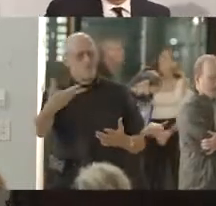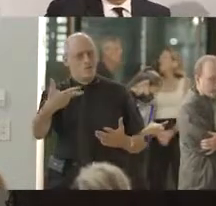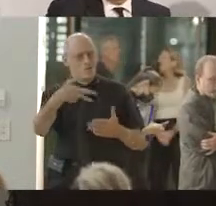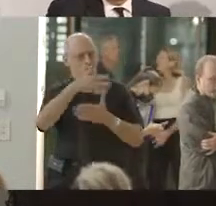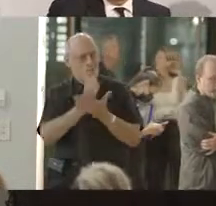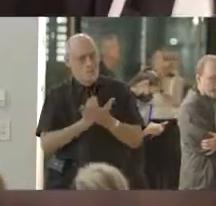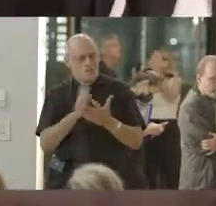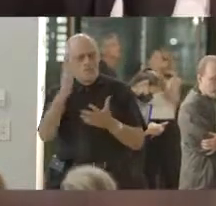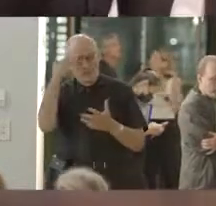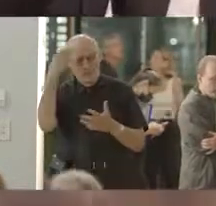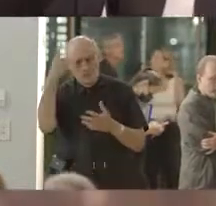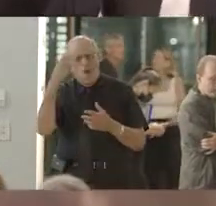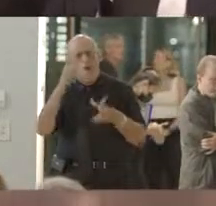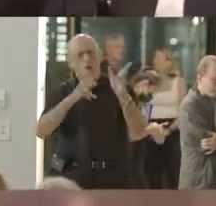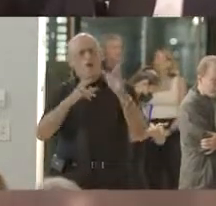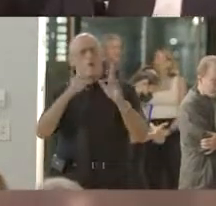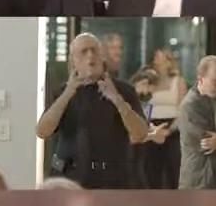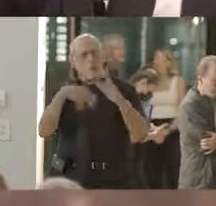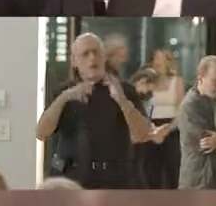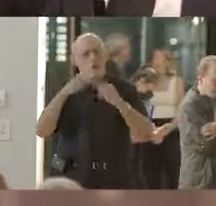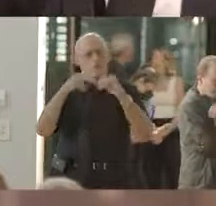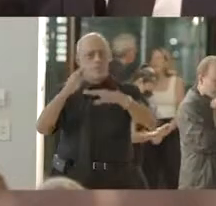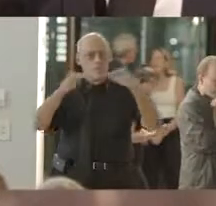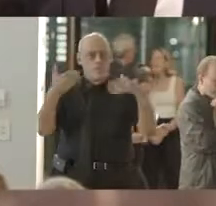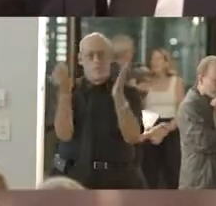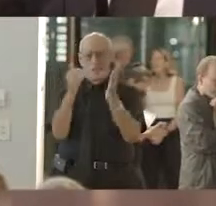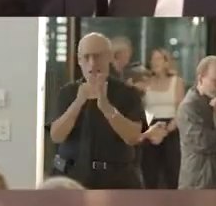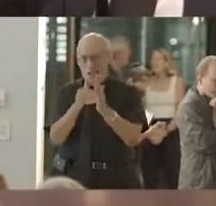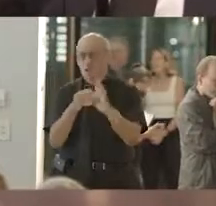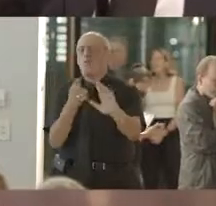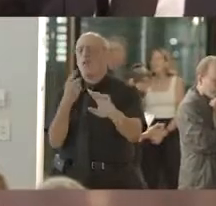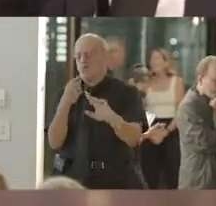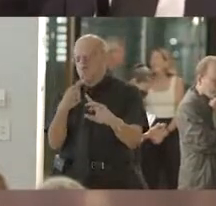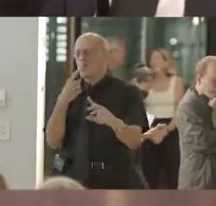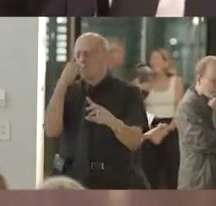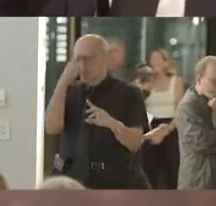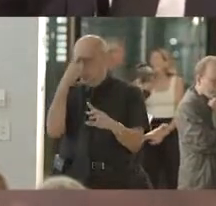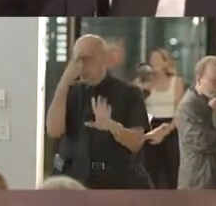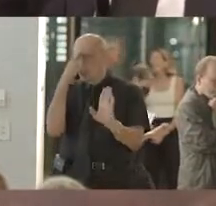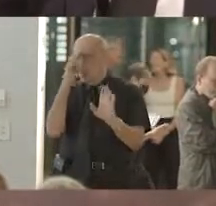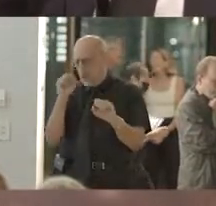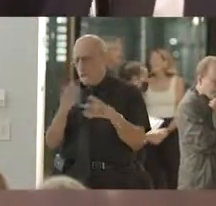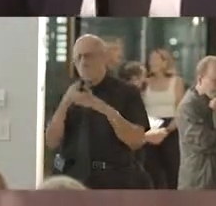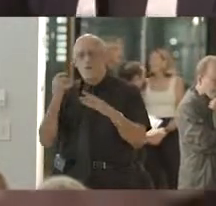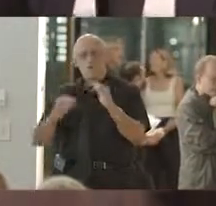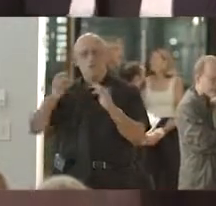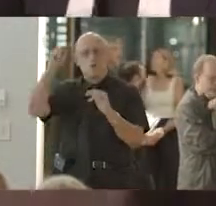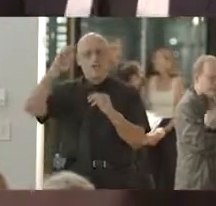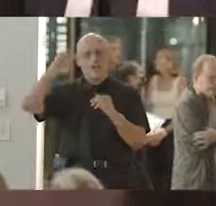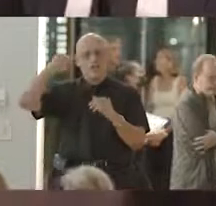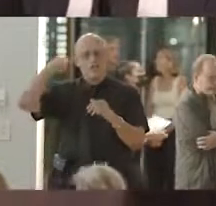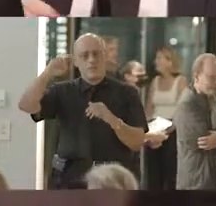reaches where, particularly in places that we're rebuilding the platform, that we think there's a place to do that. One of them is the Northern